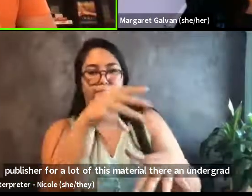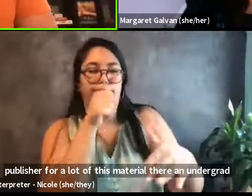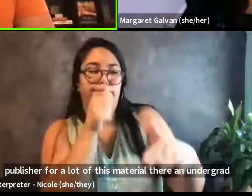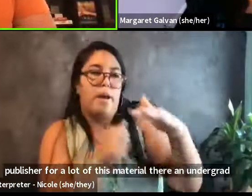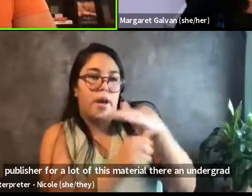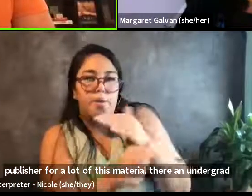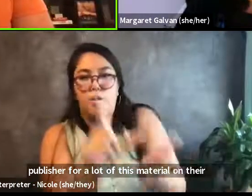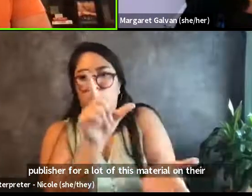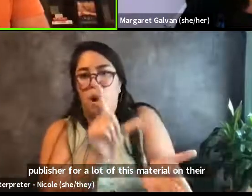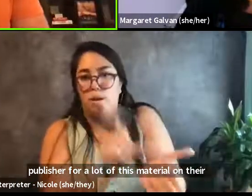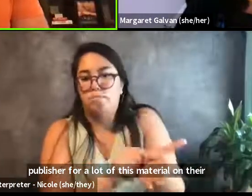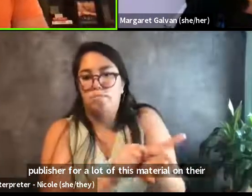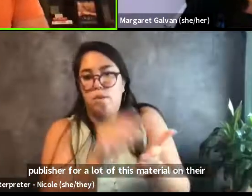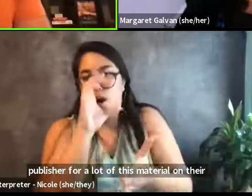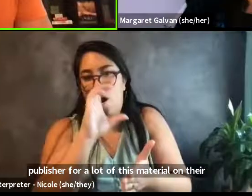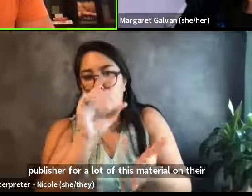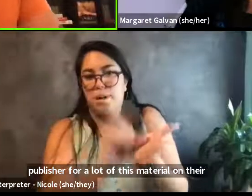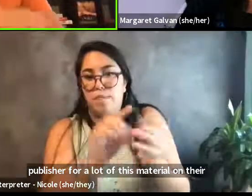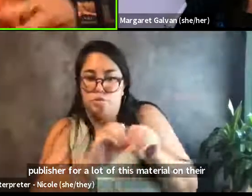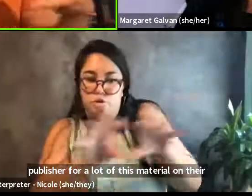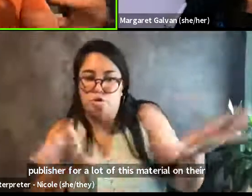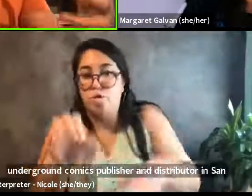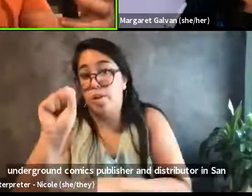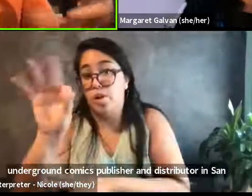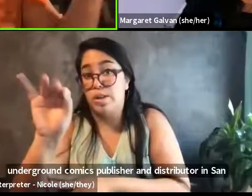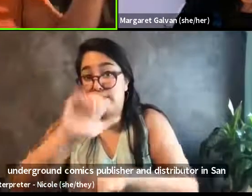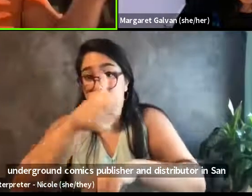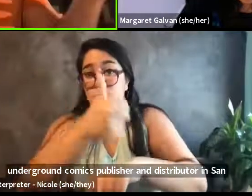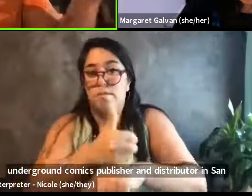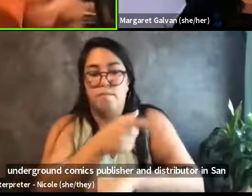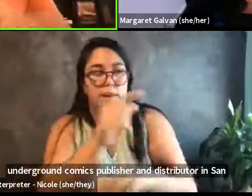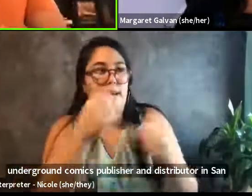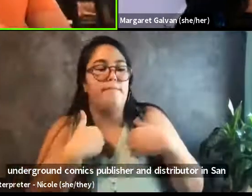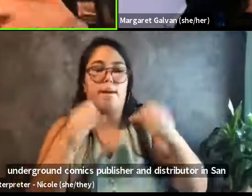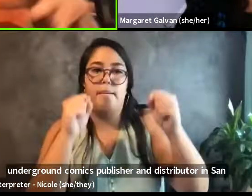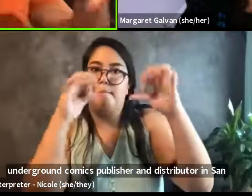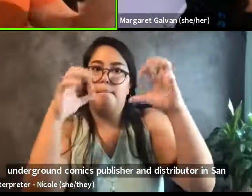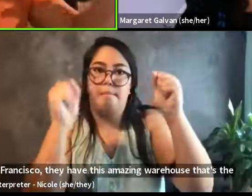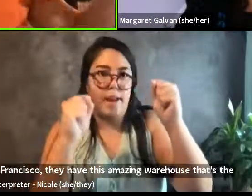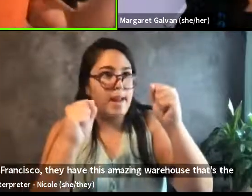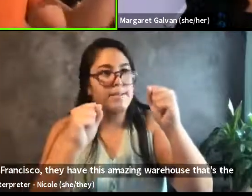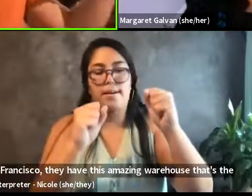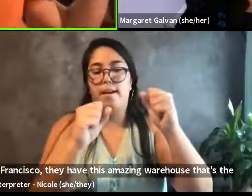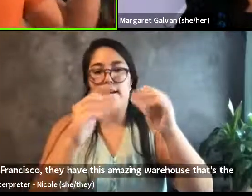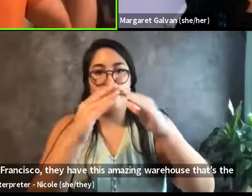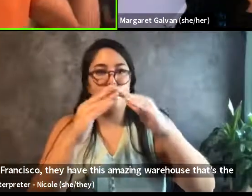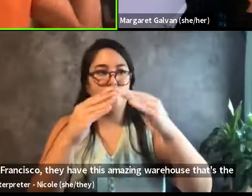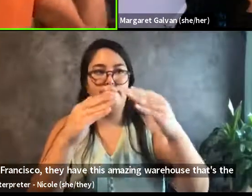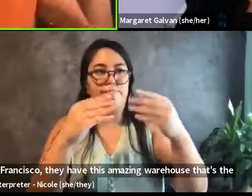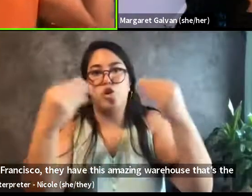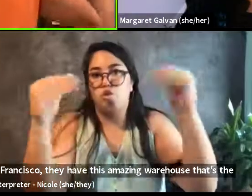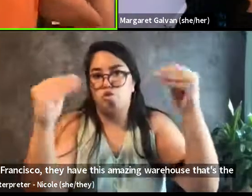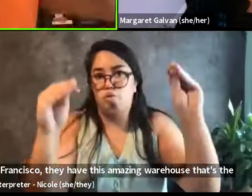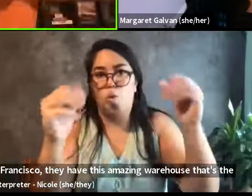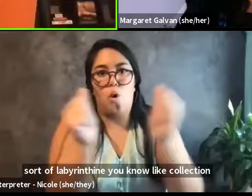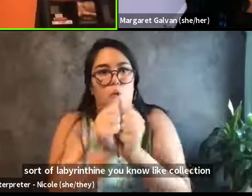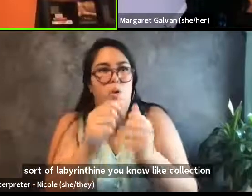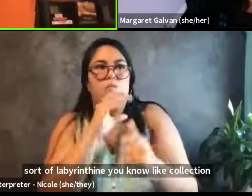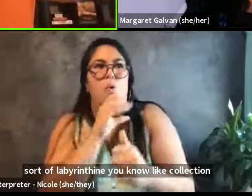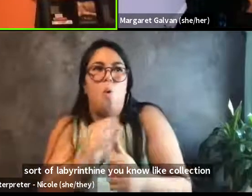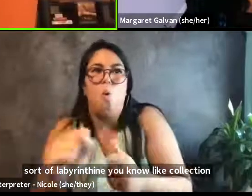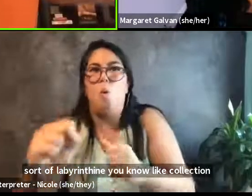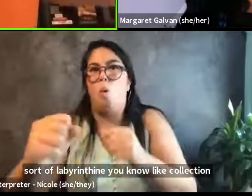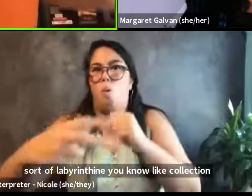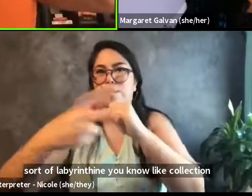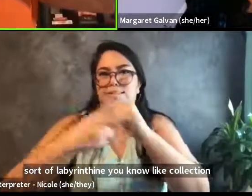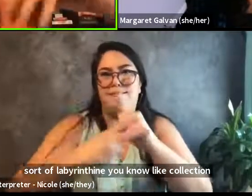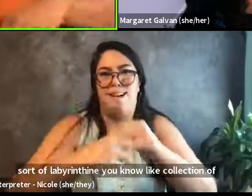publisher and distributor in San Francisco, and they have this amazing warehouse. That's a sort of labyrinthian, you know, like collection of stacks and stacks